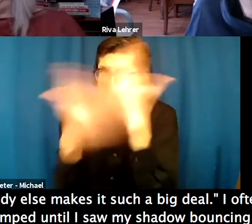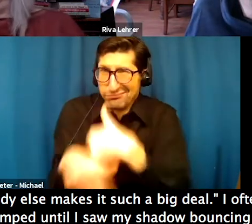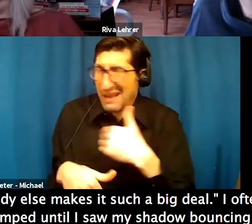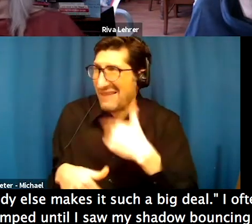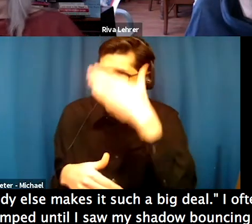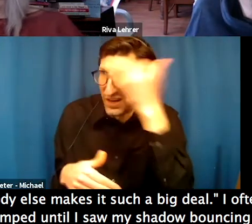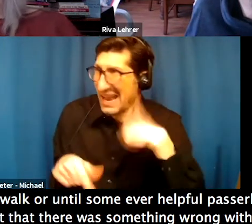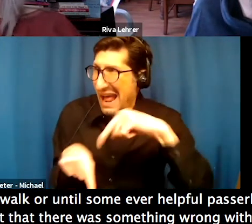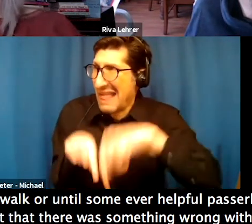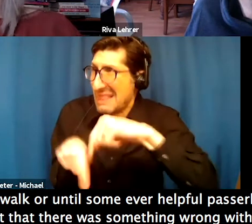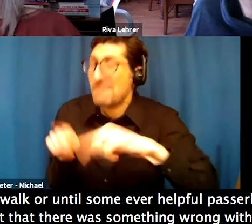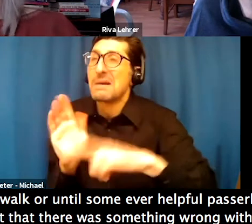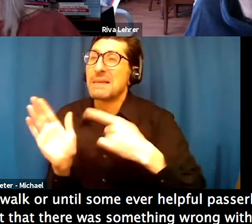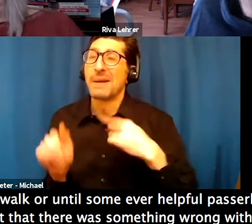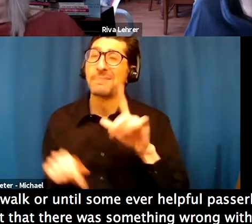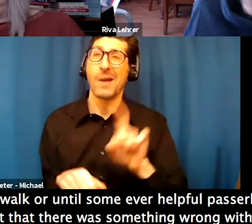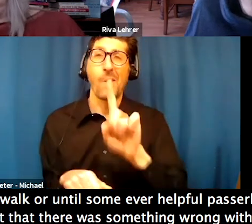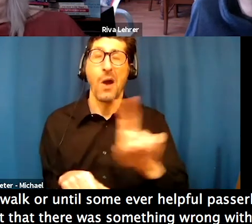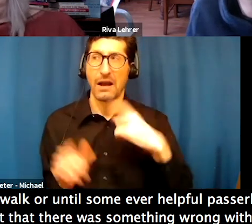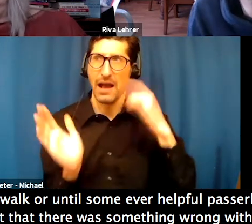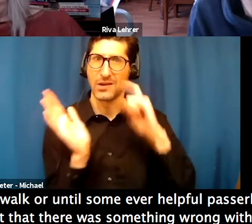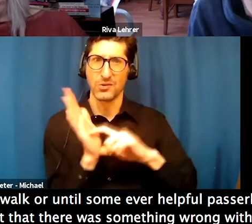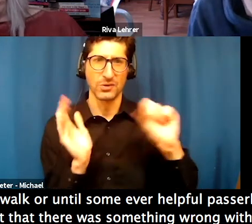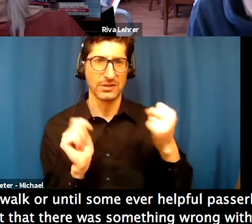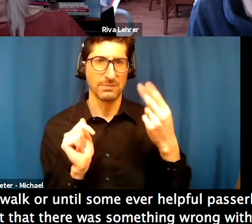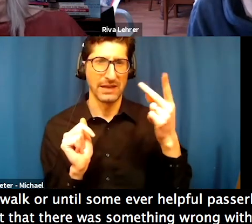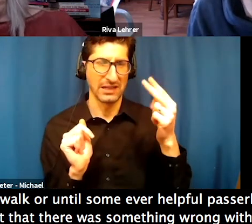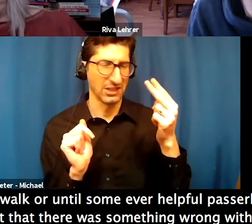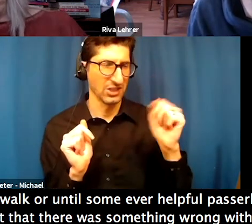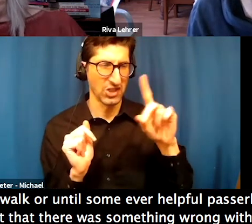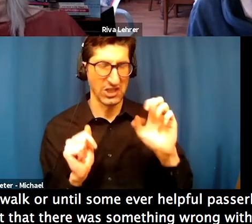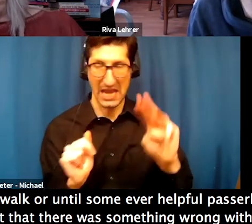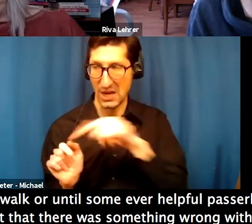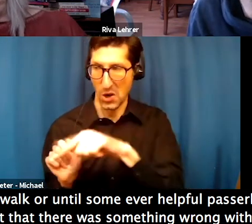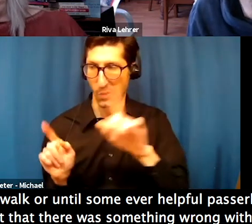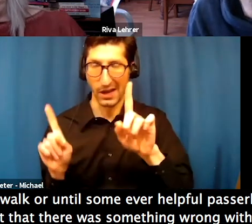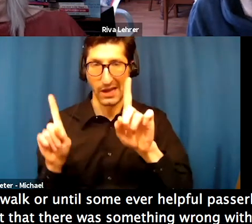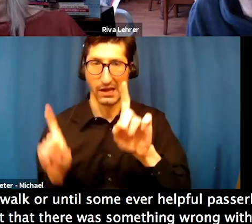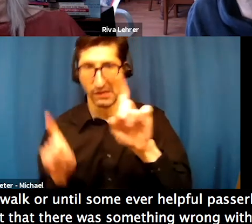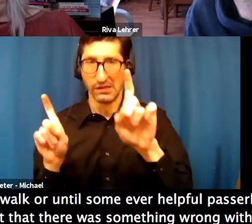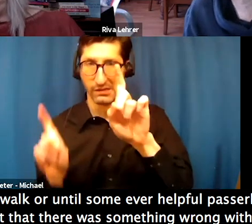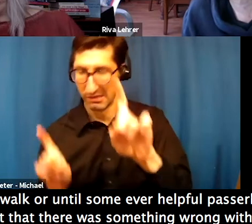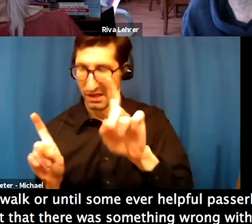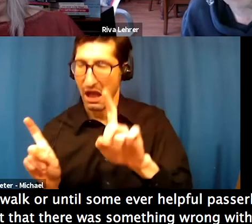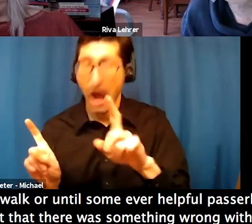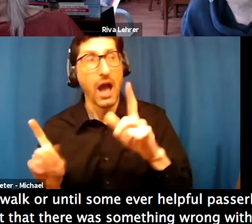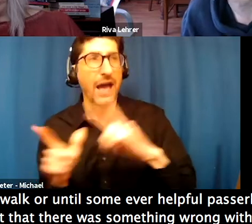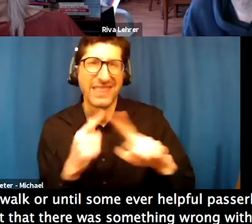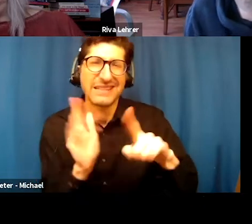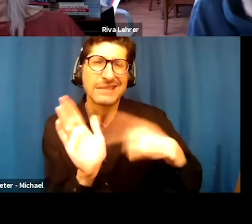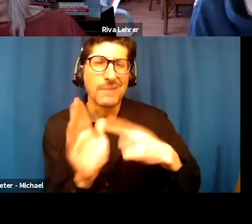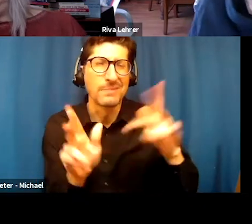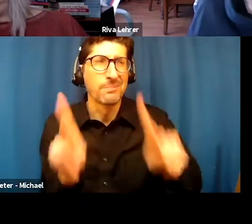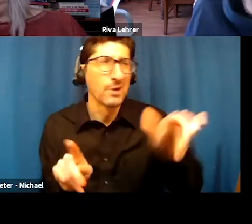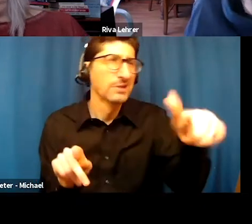my shadow bouncing on the sidewalk. Or until some ever helpful passerby pointed out that there was something wrong with me.